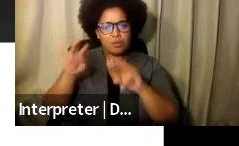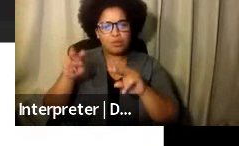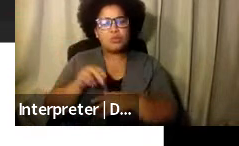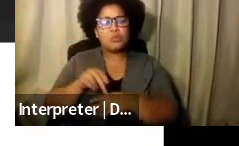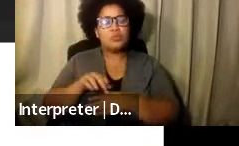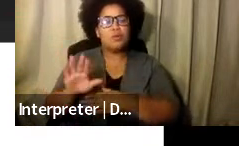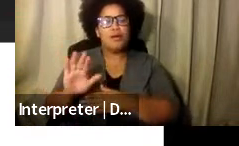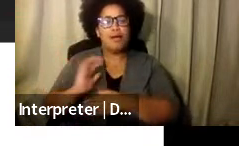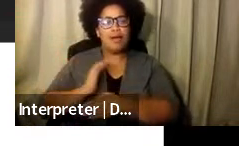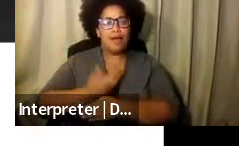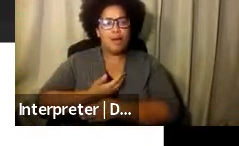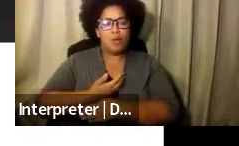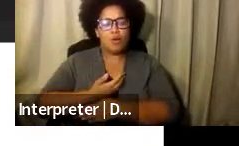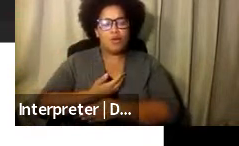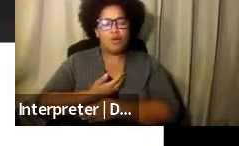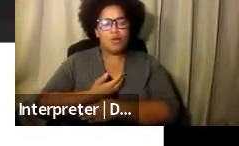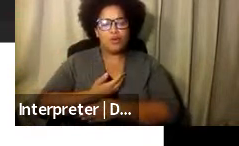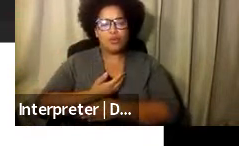from our